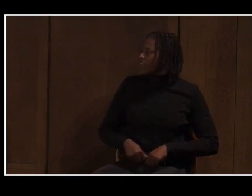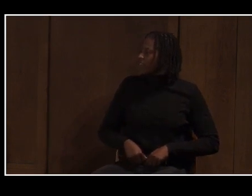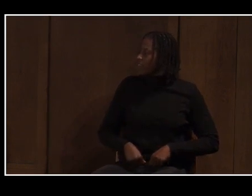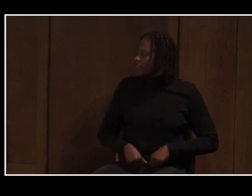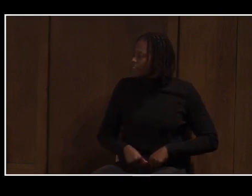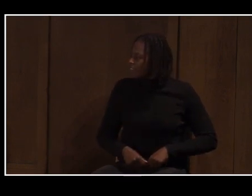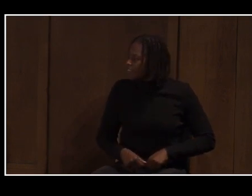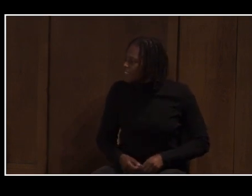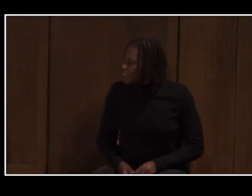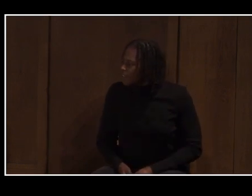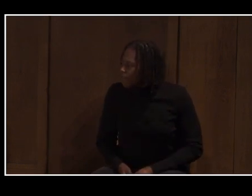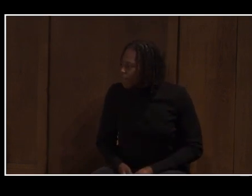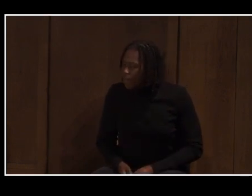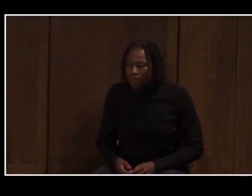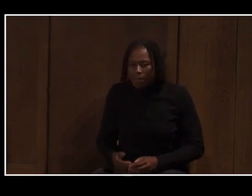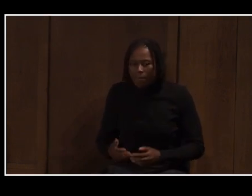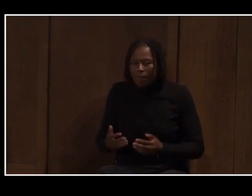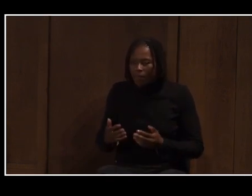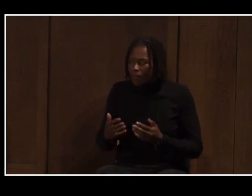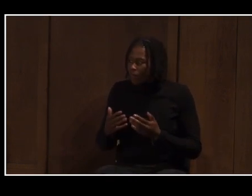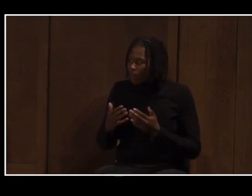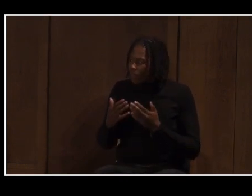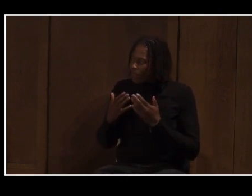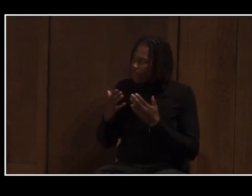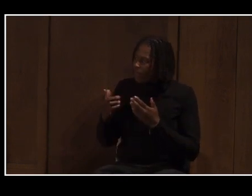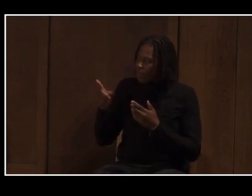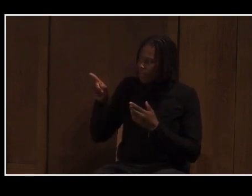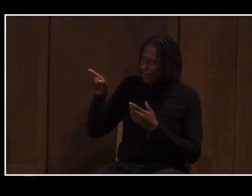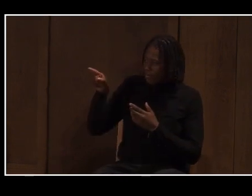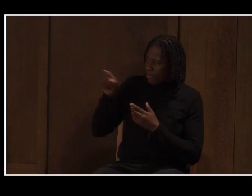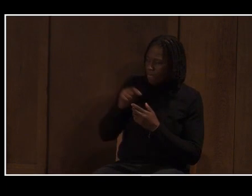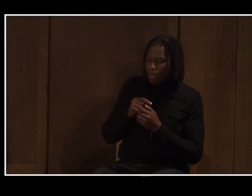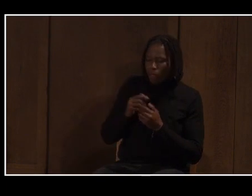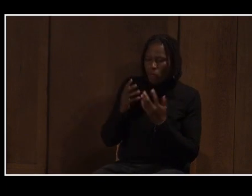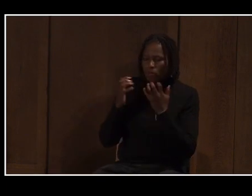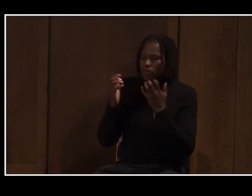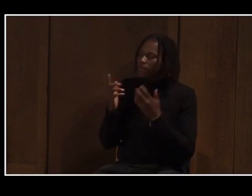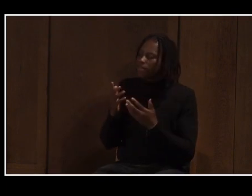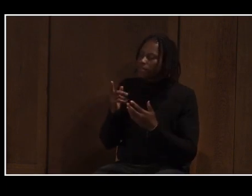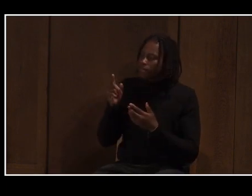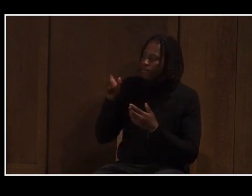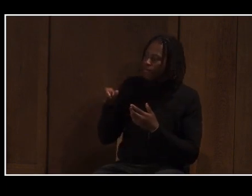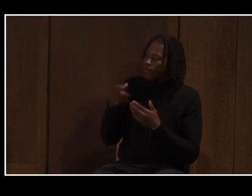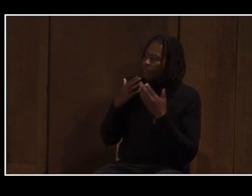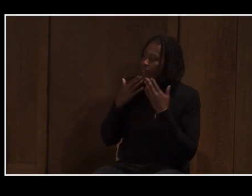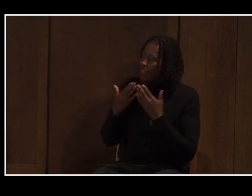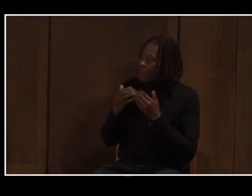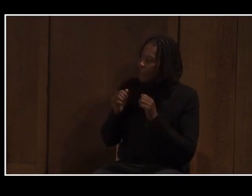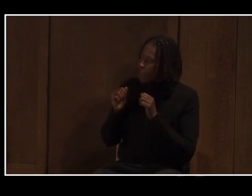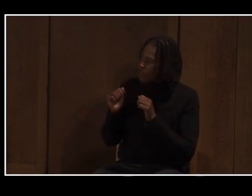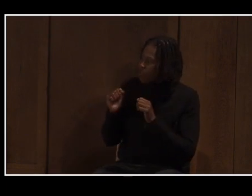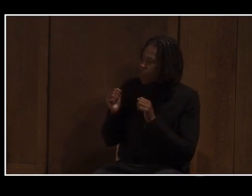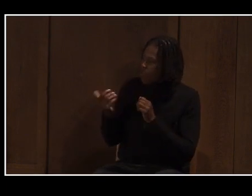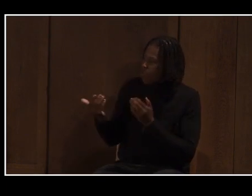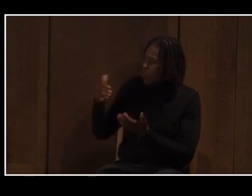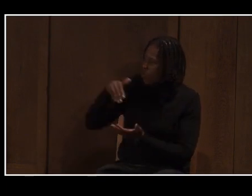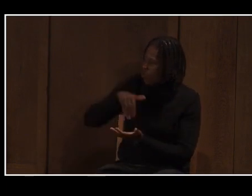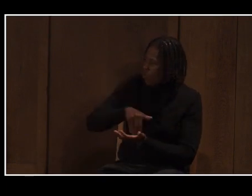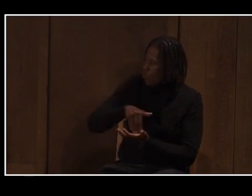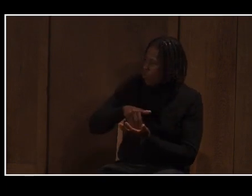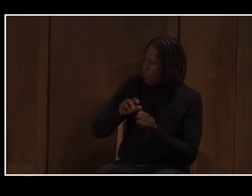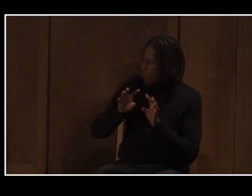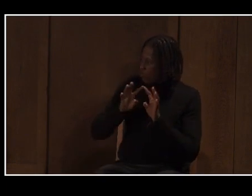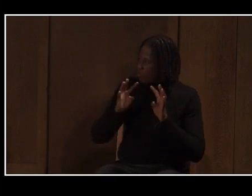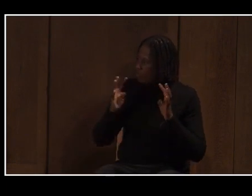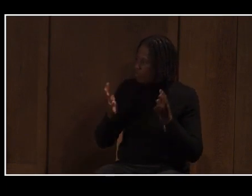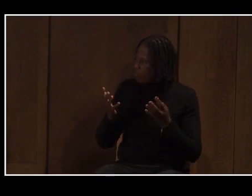Thank you. Thank you for your interventions tonight. I've been thinking a lot about,